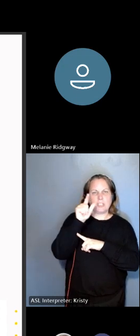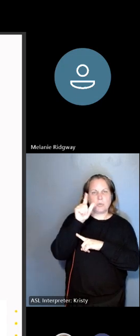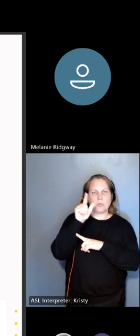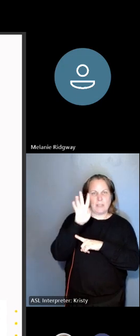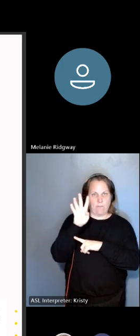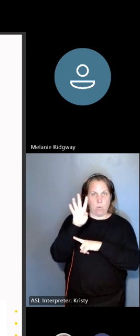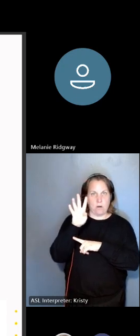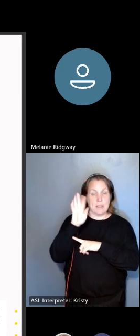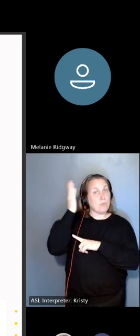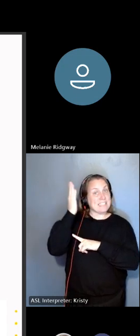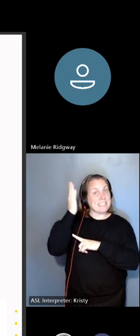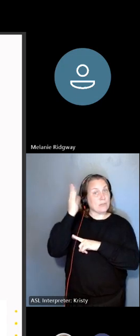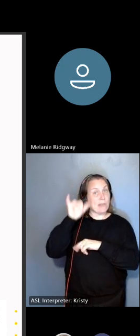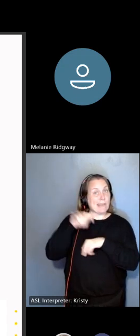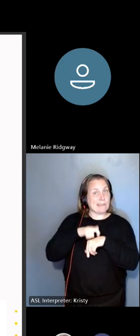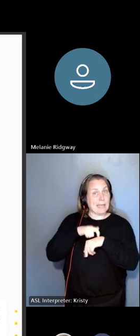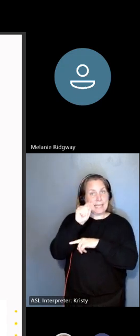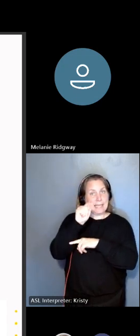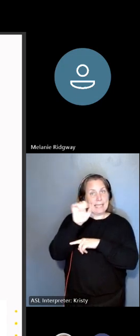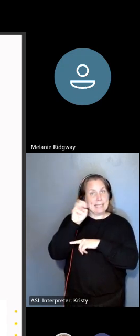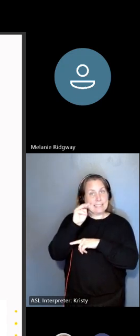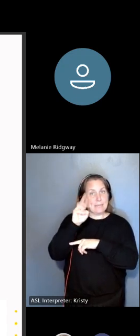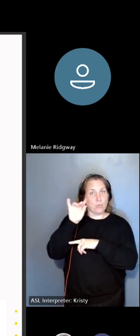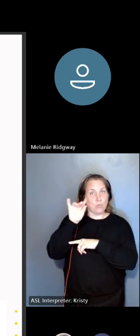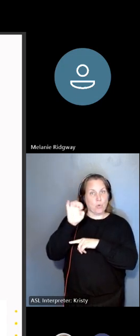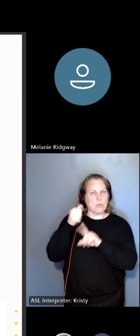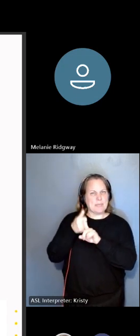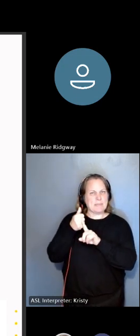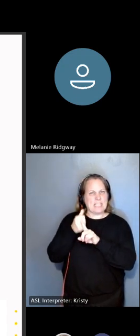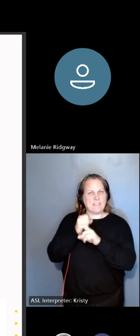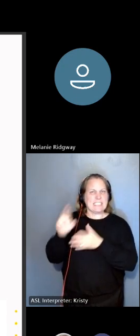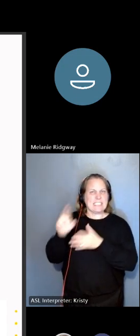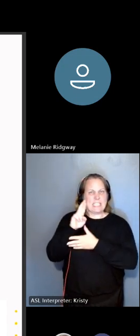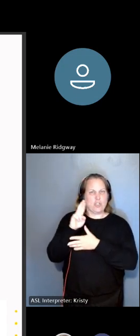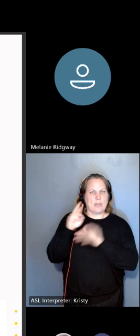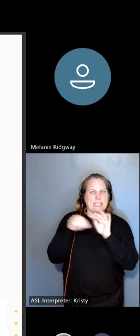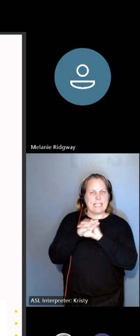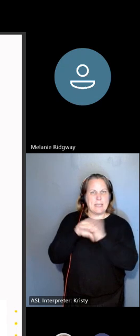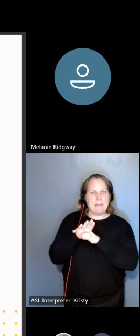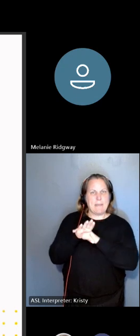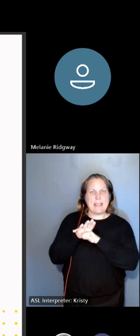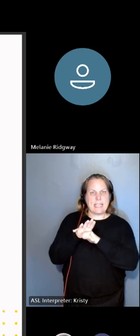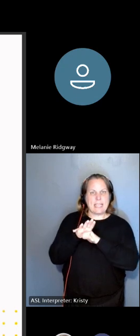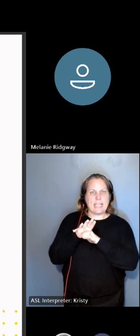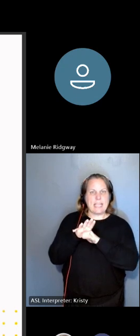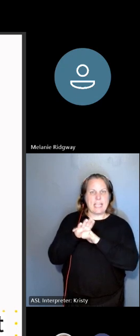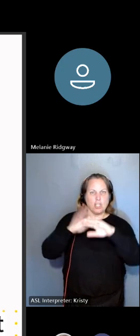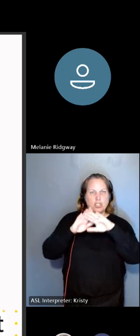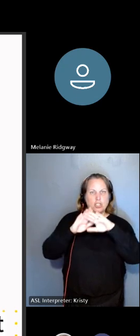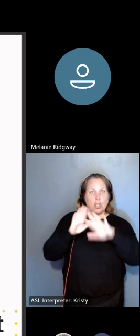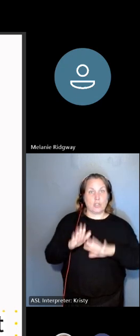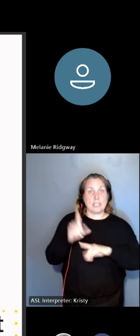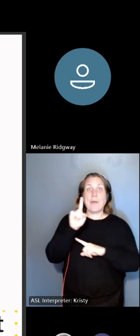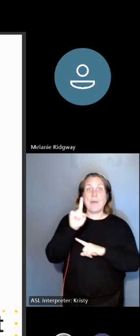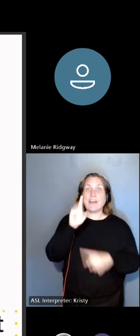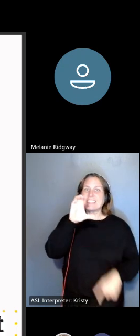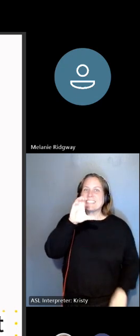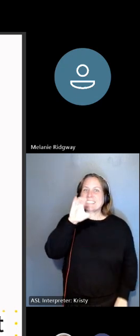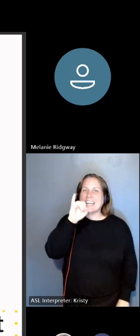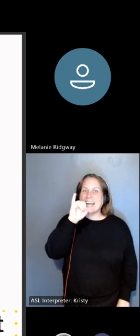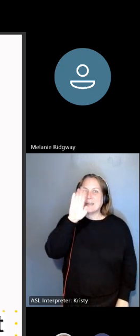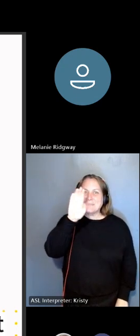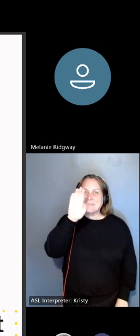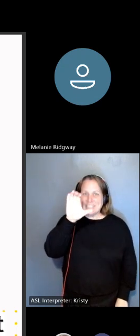Rose, Senior Accessibility Consultant at CIBC. The link to